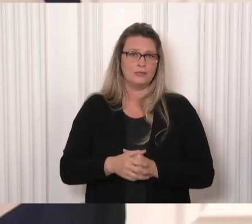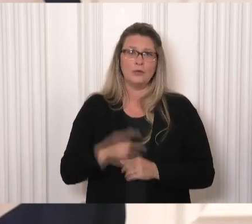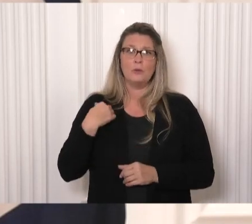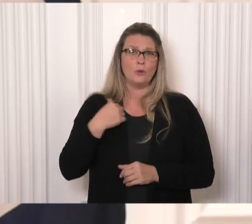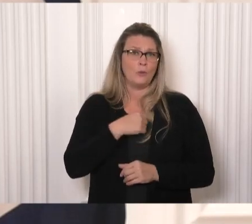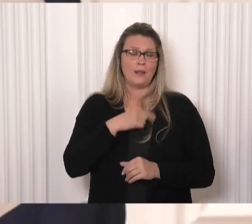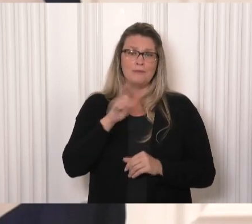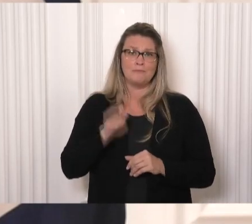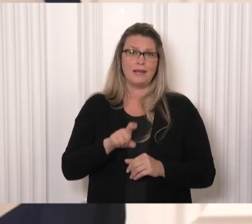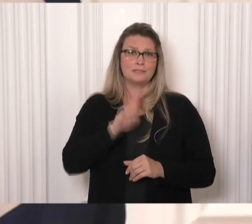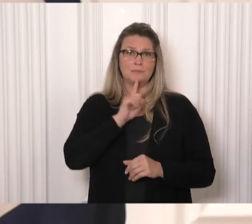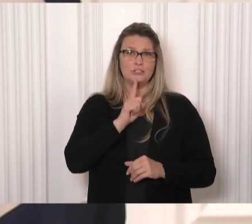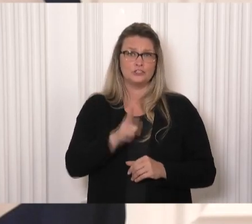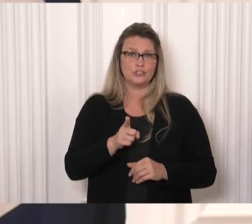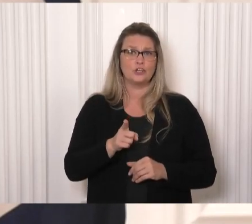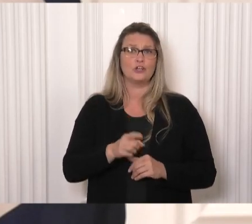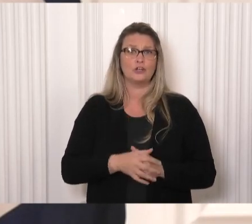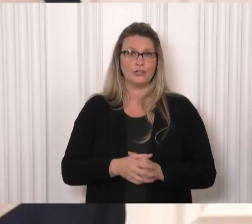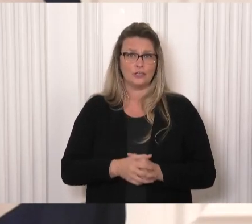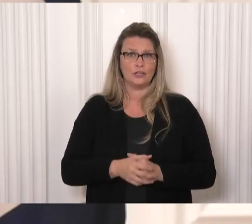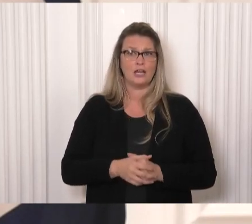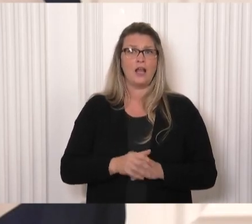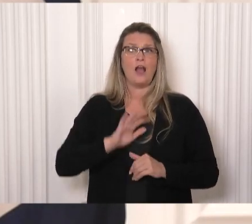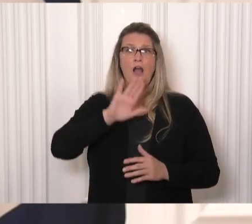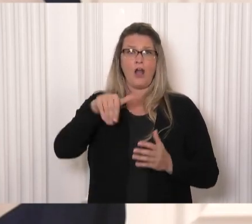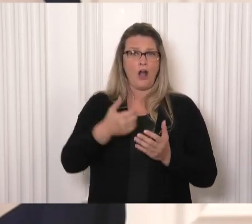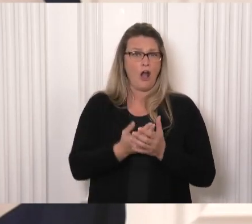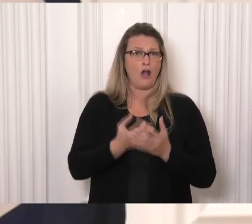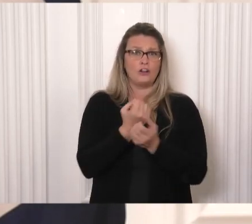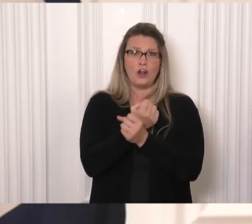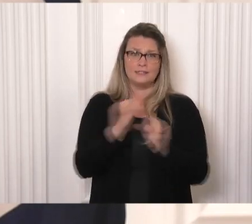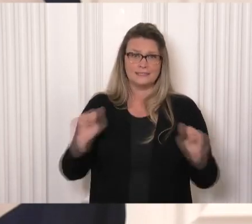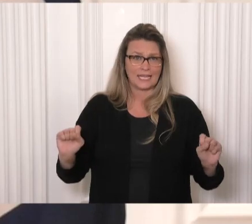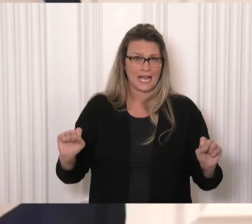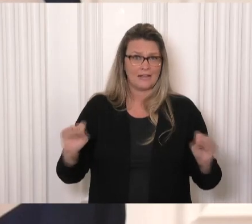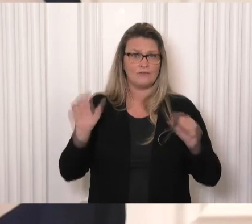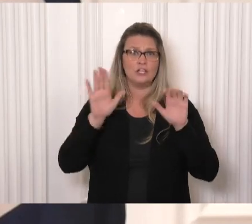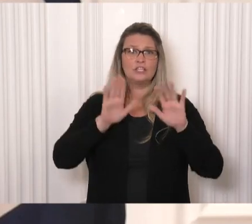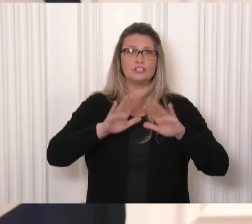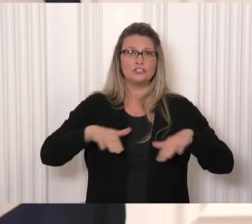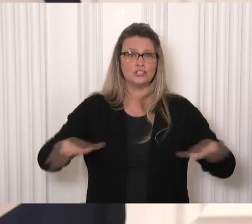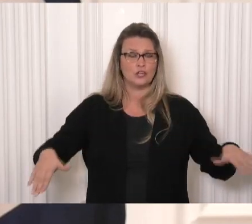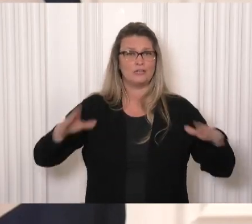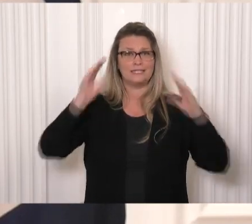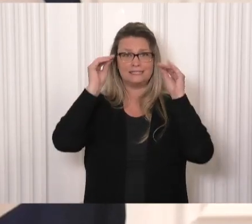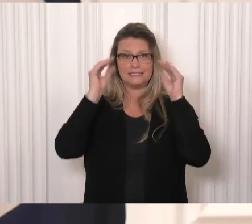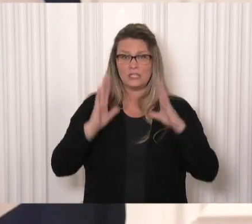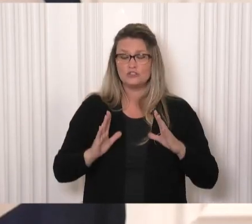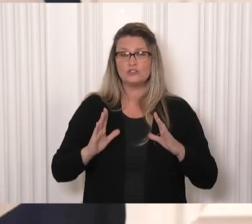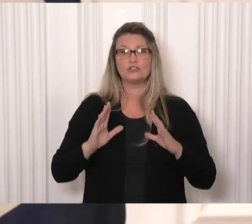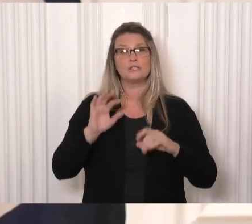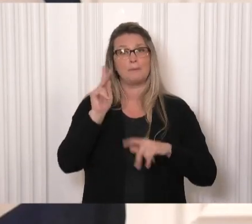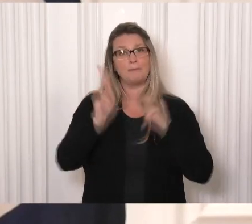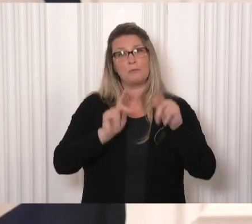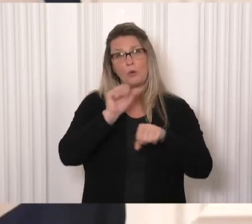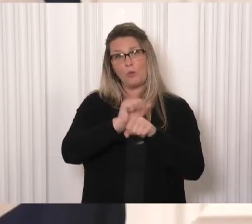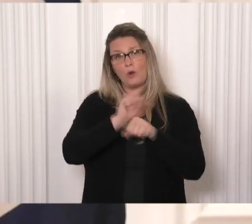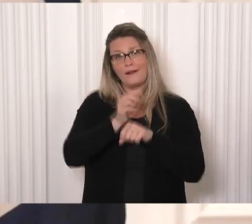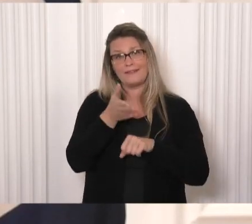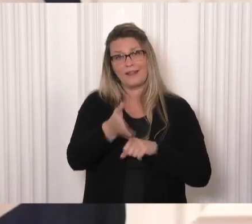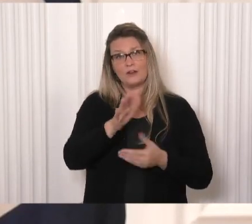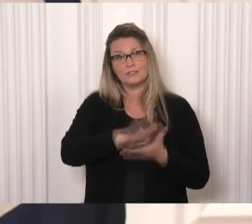be assured that everybody is safe, especially our children and our teachers and all those that work at the schools. You